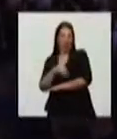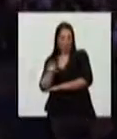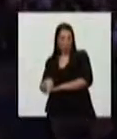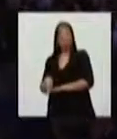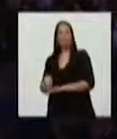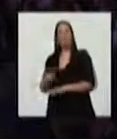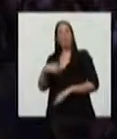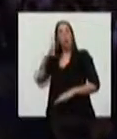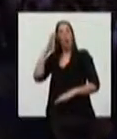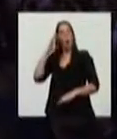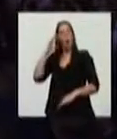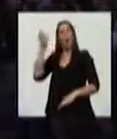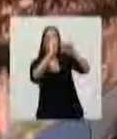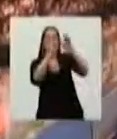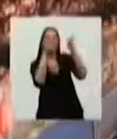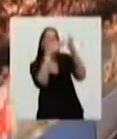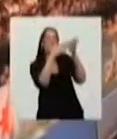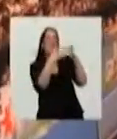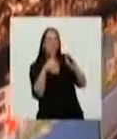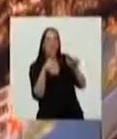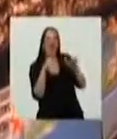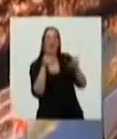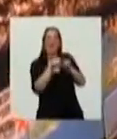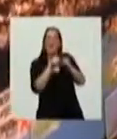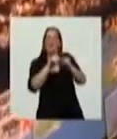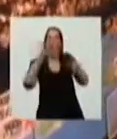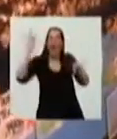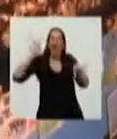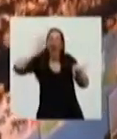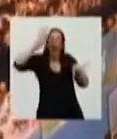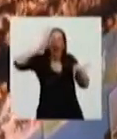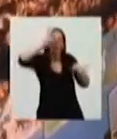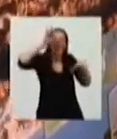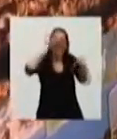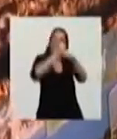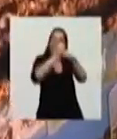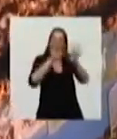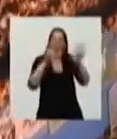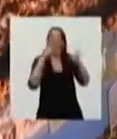Argentine and Latin American culture in the 21st century. Laureano Ponce, Telesur, Buenos Aires.